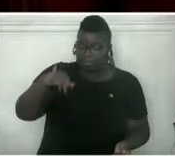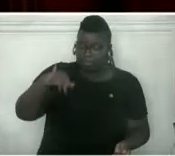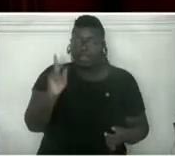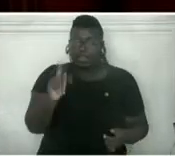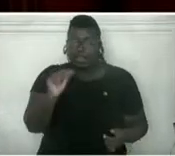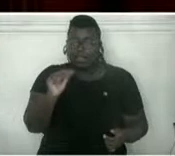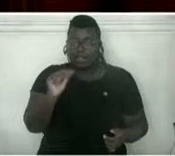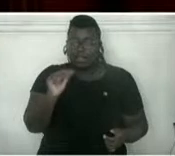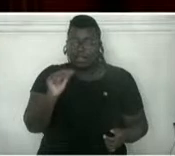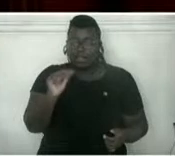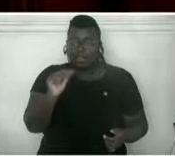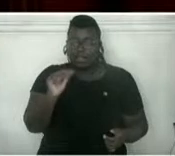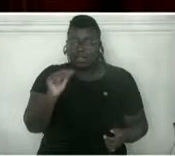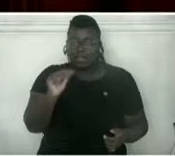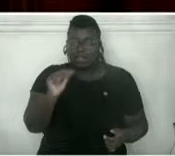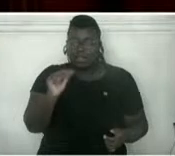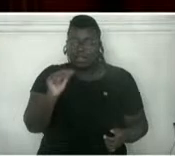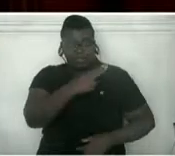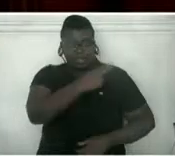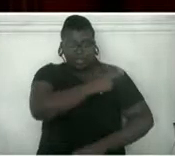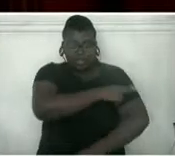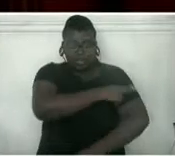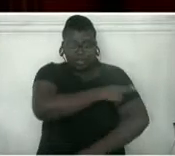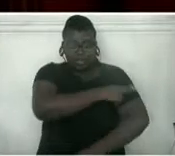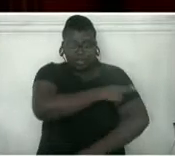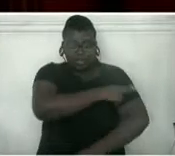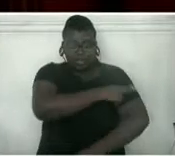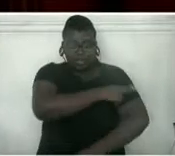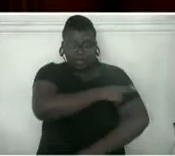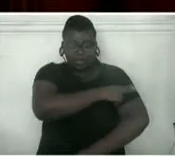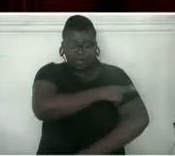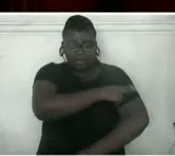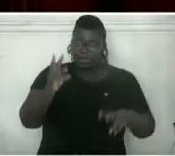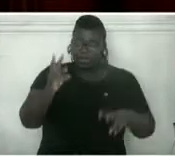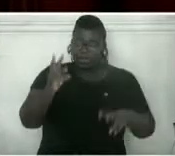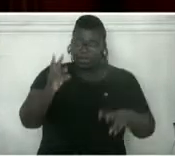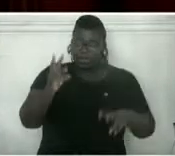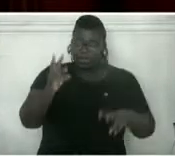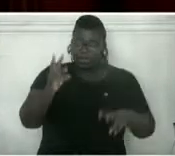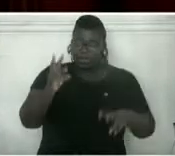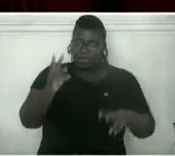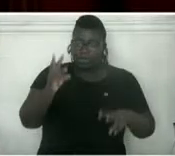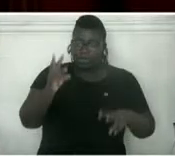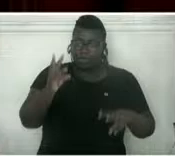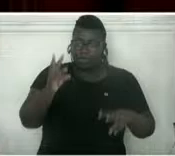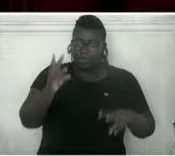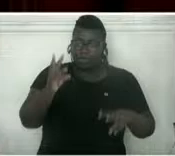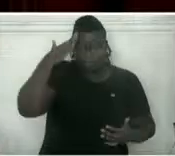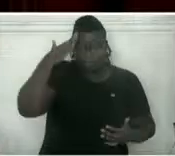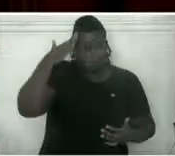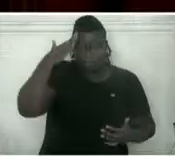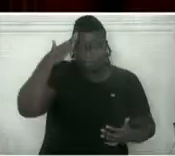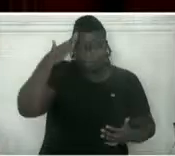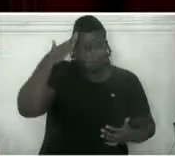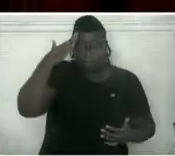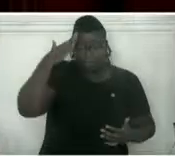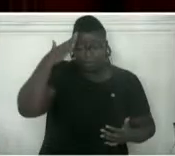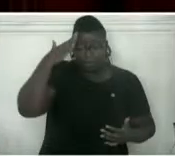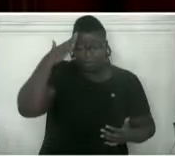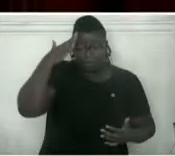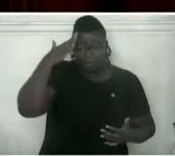ready for opening. The 500-bed hospital will provide